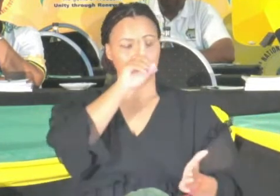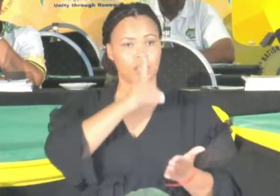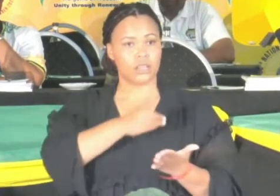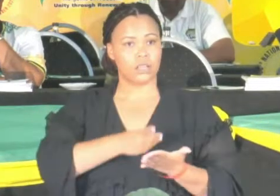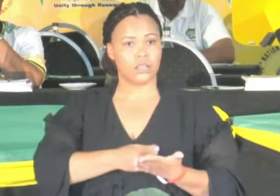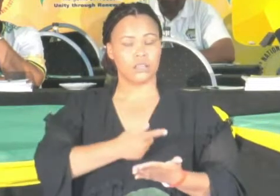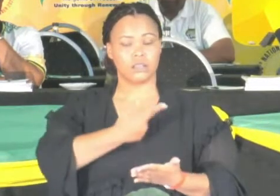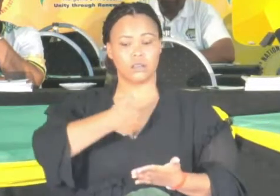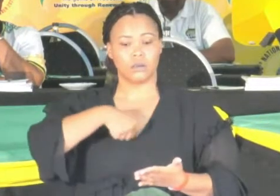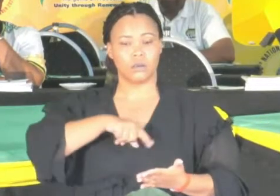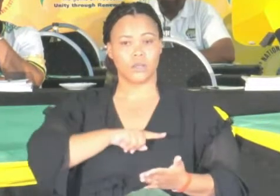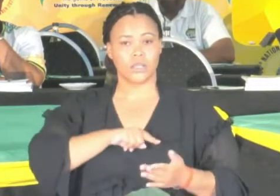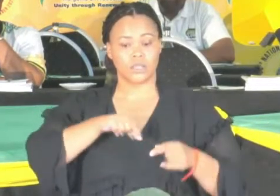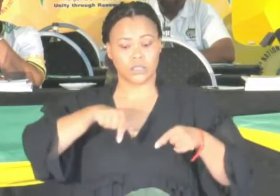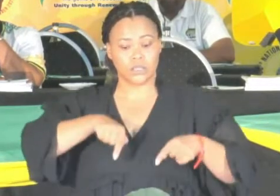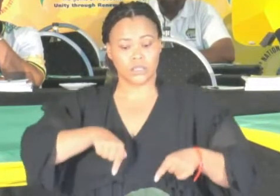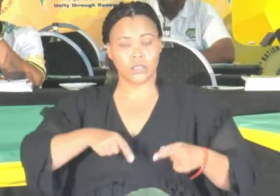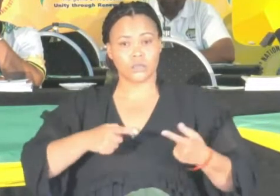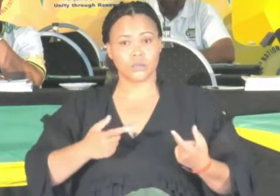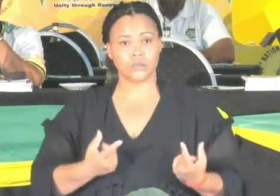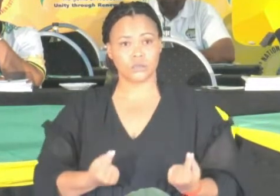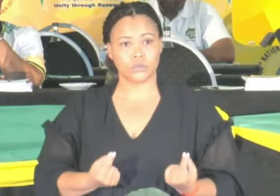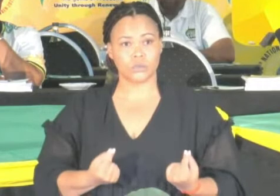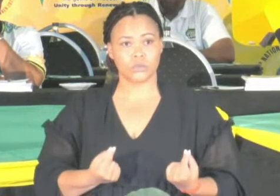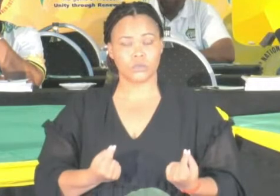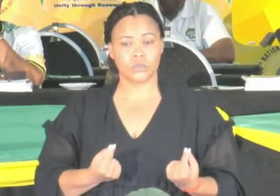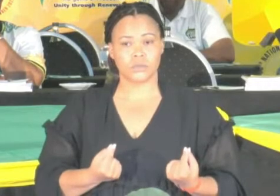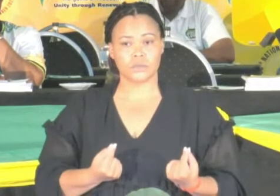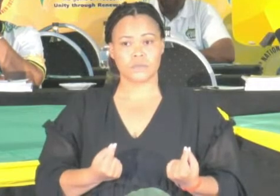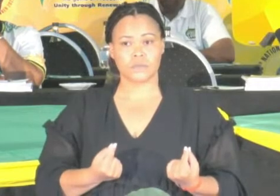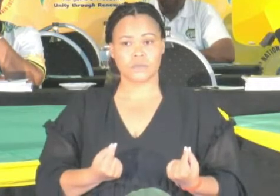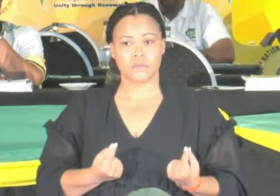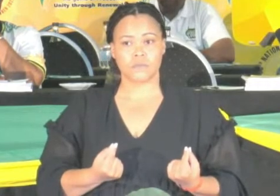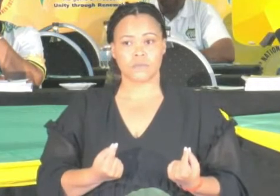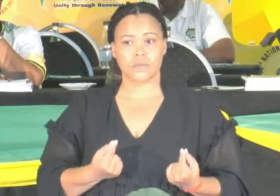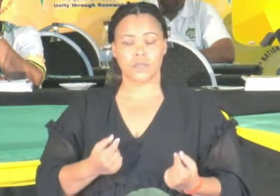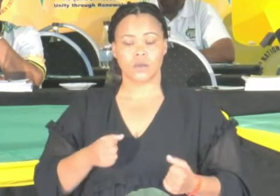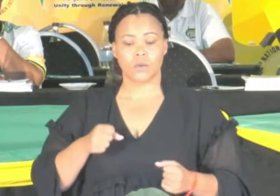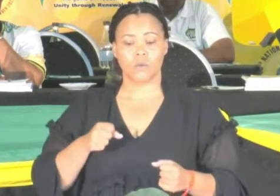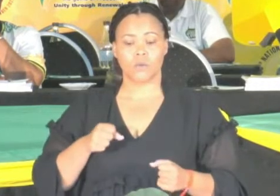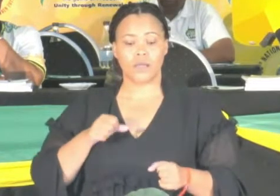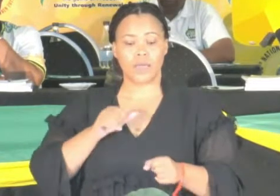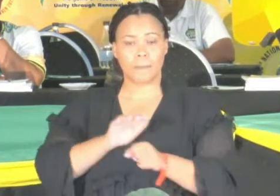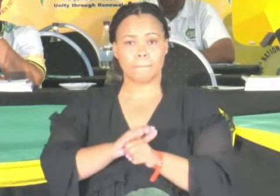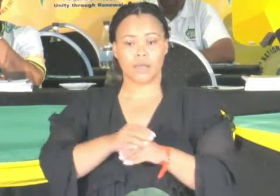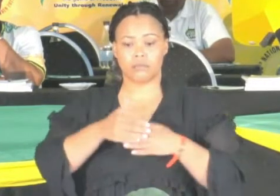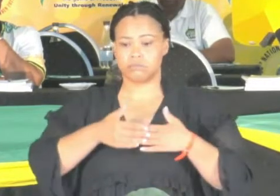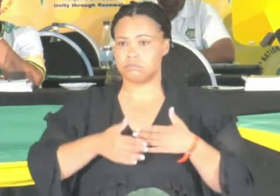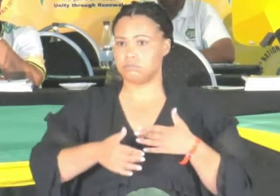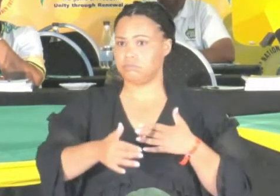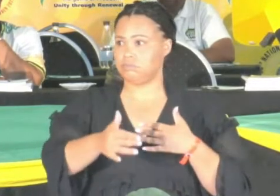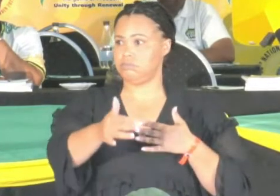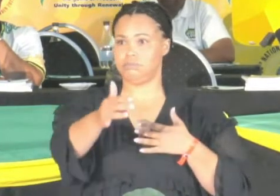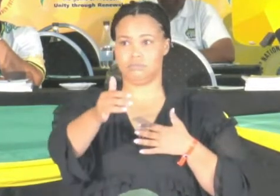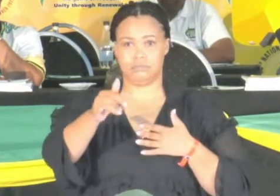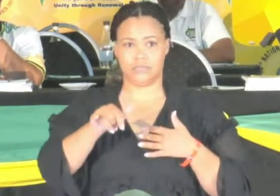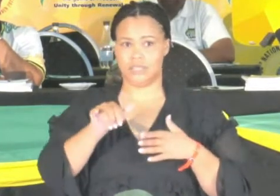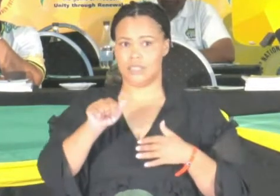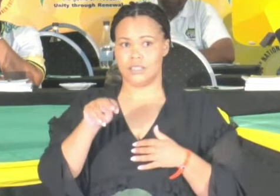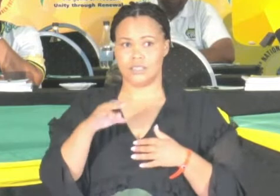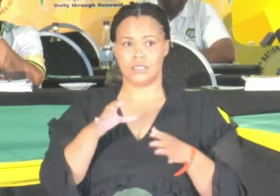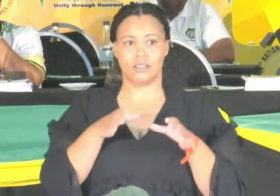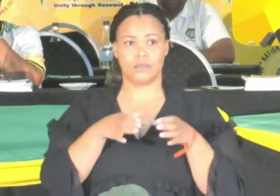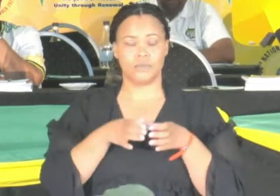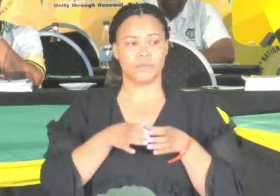take today will have far-reaching impact on our movement, the African National